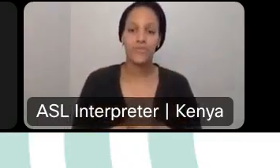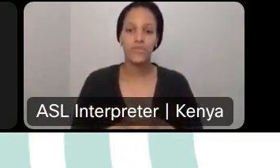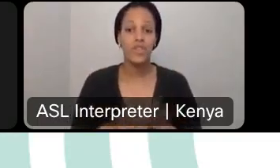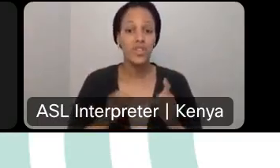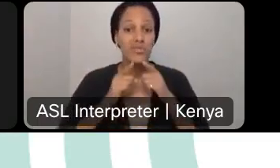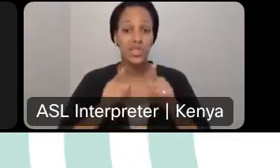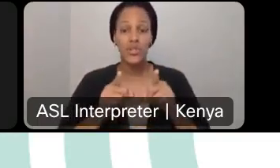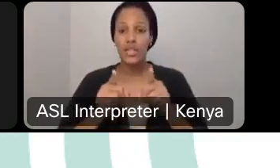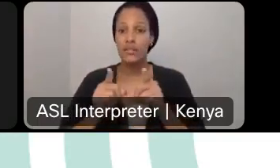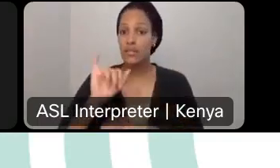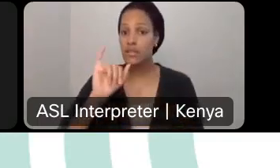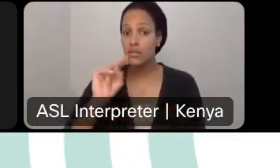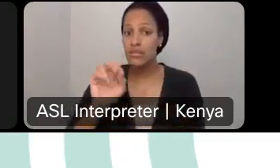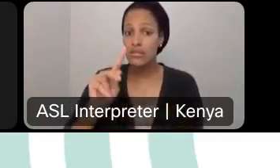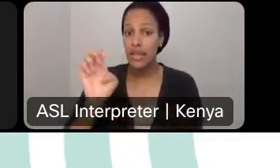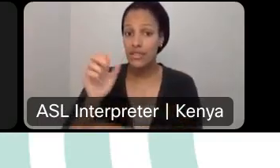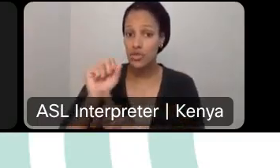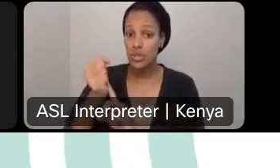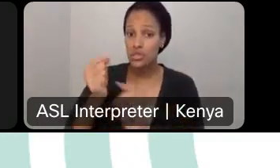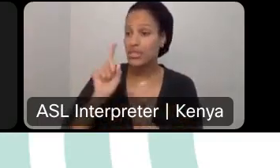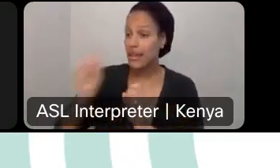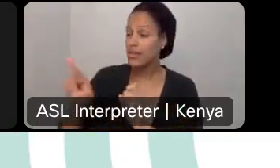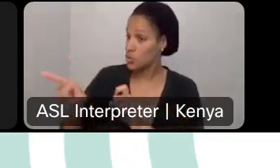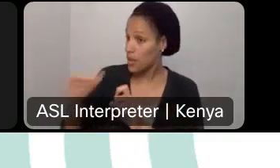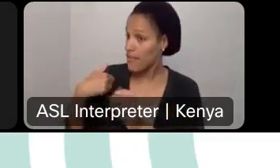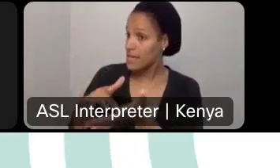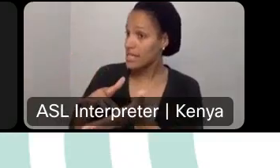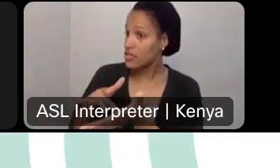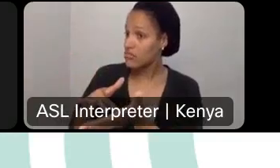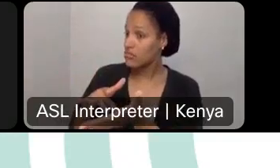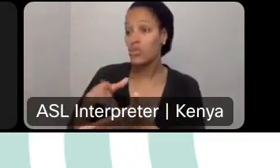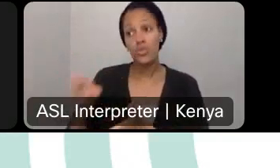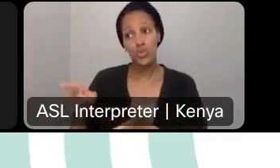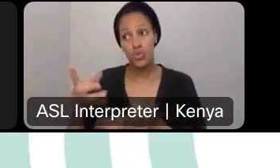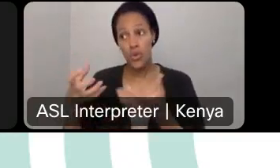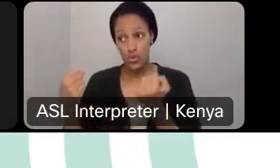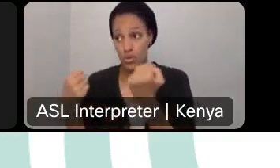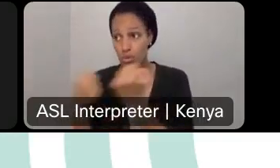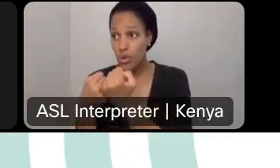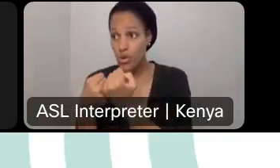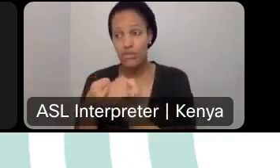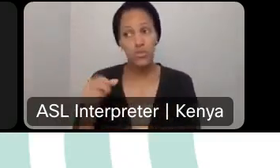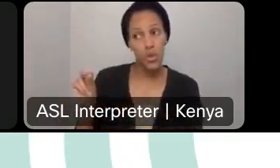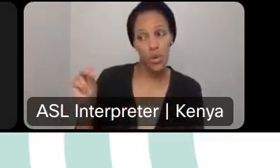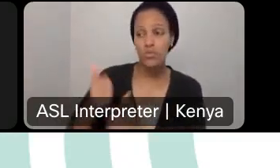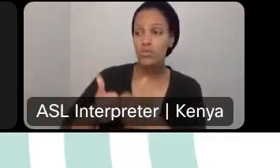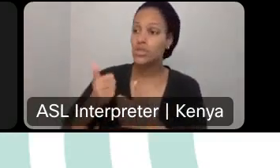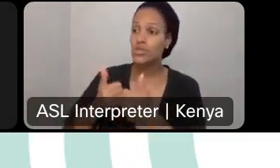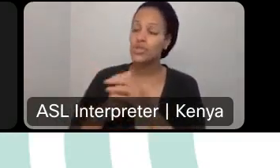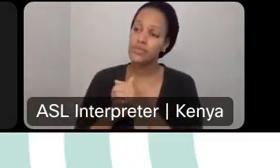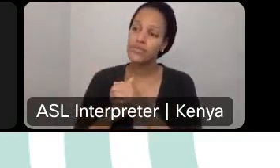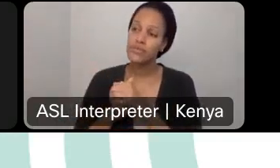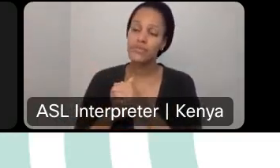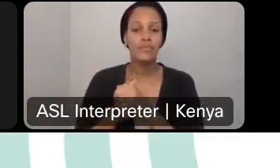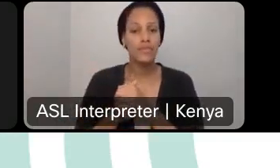ask, do you have medications? Is that something you would like support with or not? It